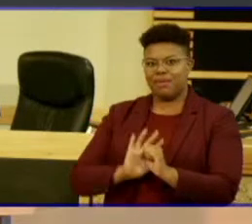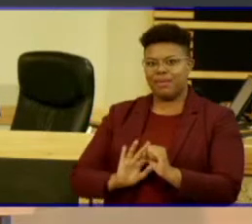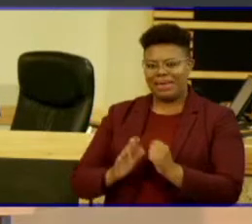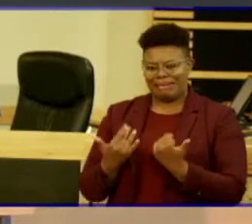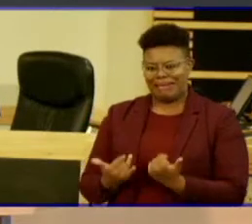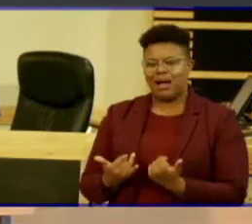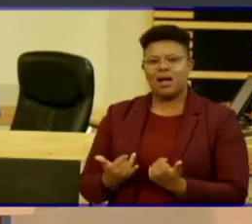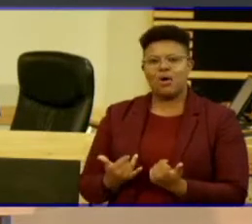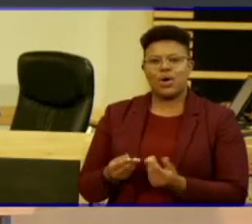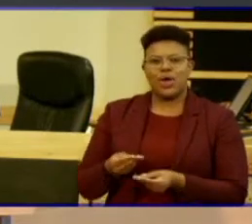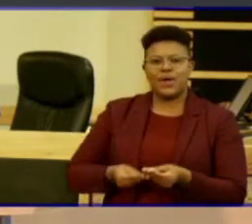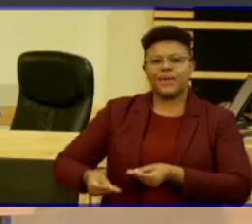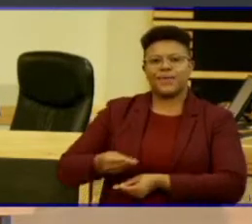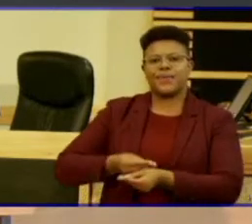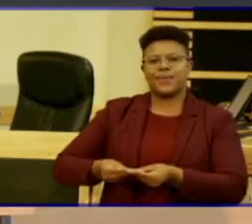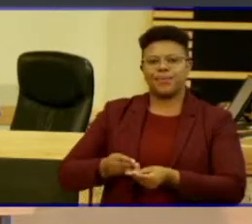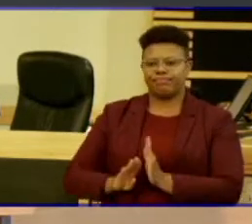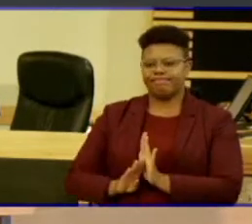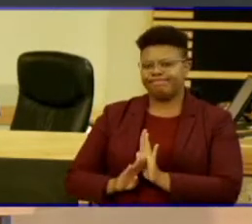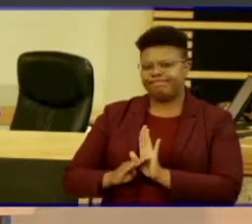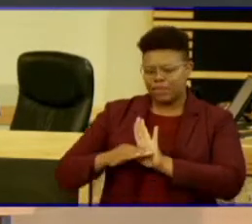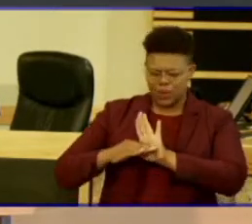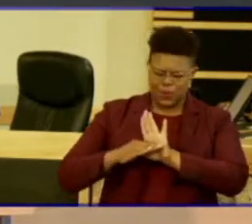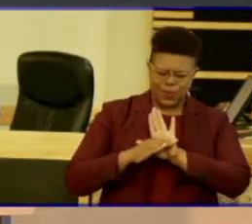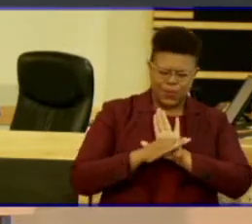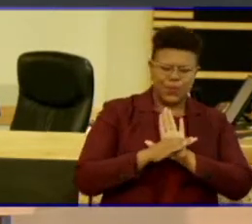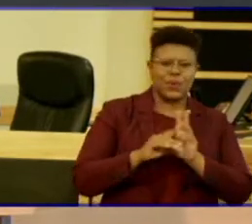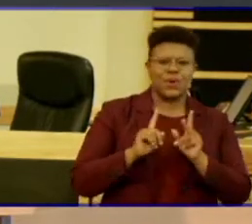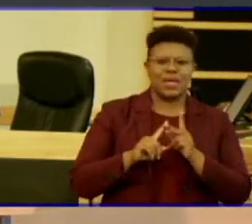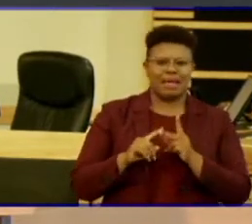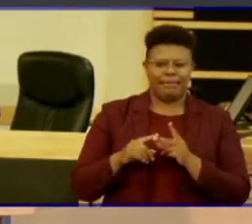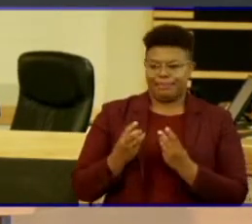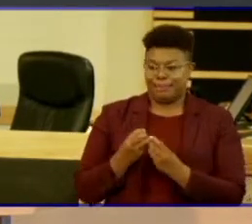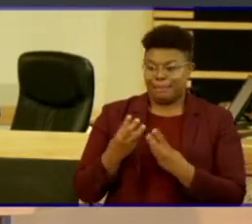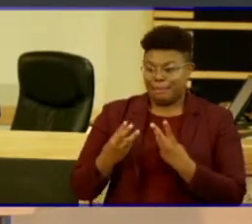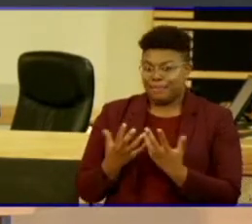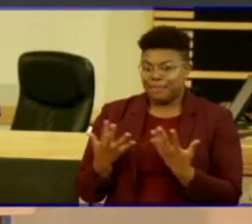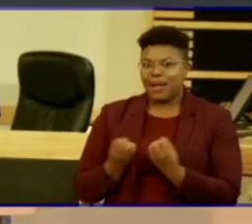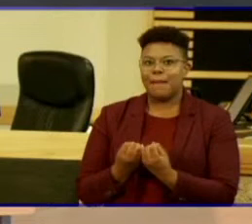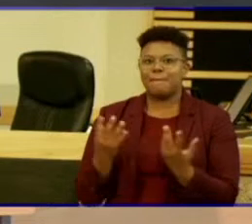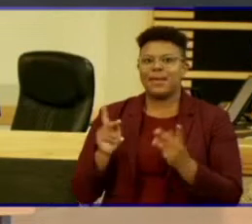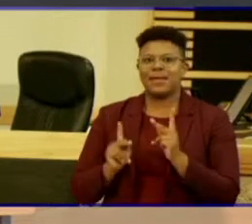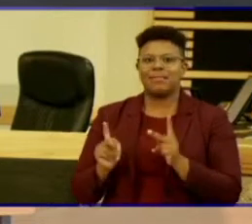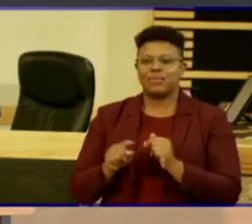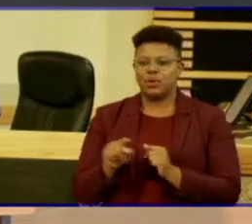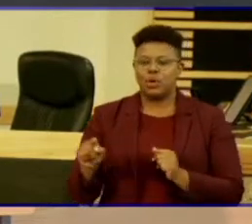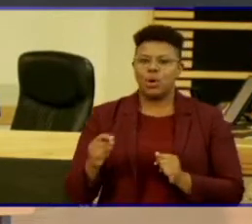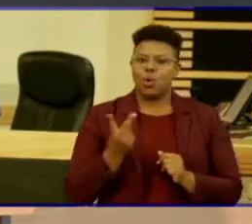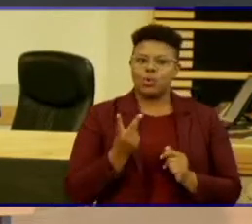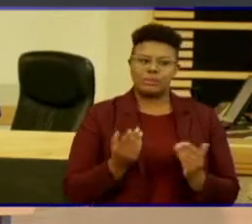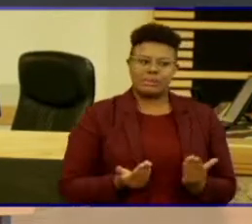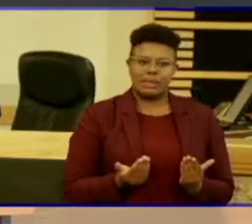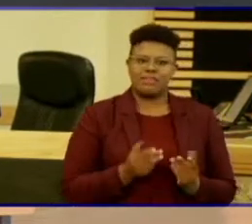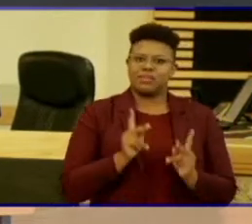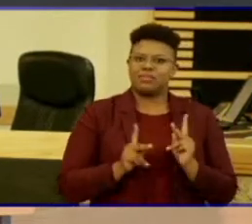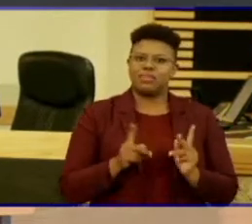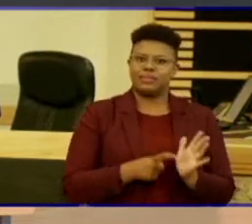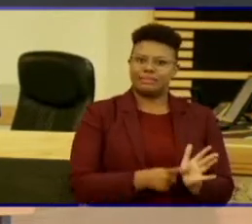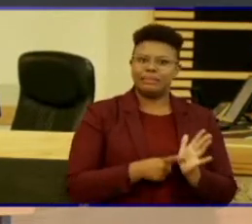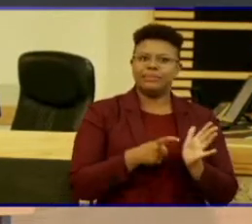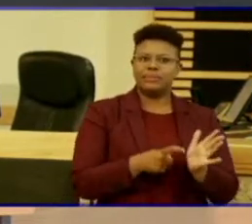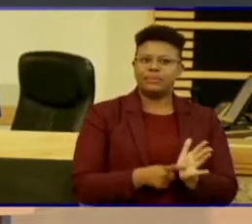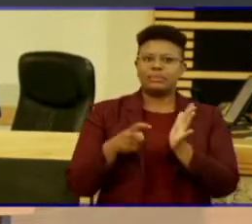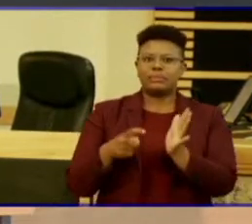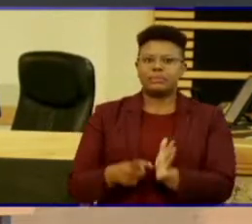growth, rising unemployment, ongoing budget cuts, and increasing demands for services. Needless to